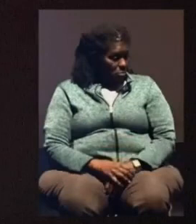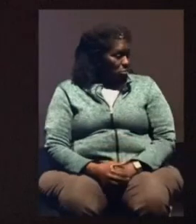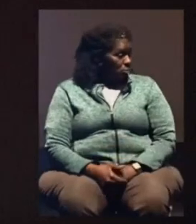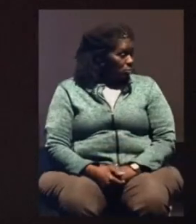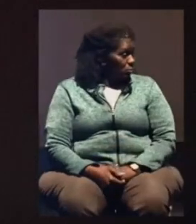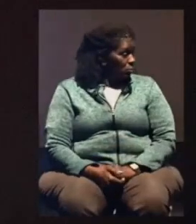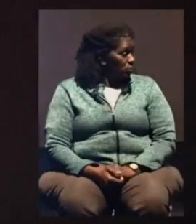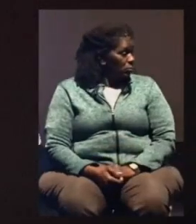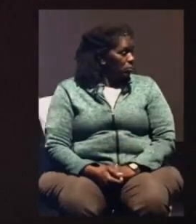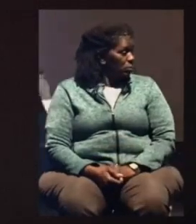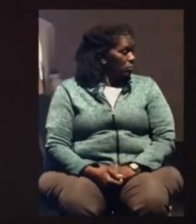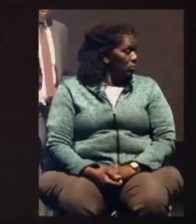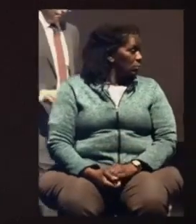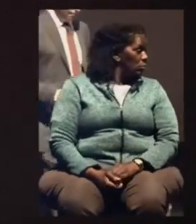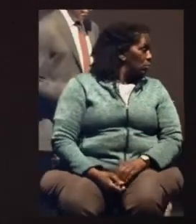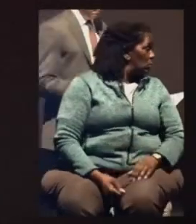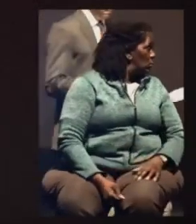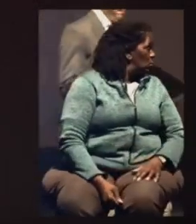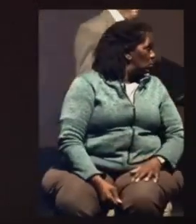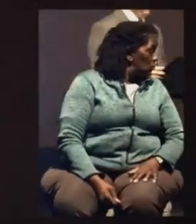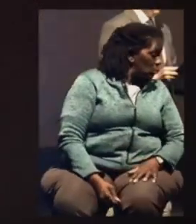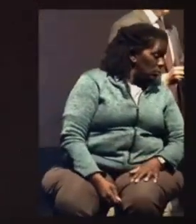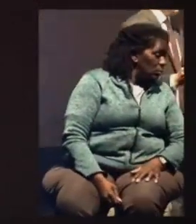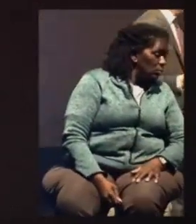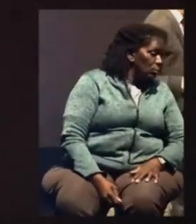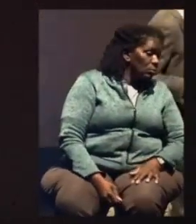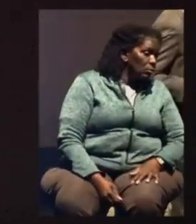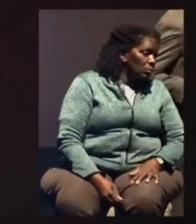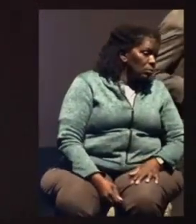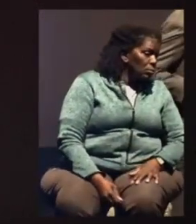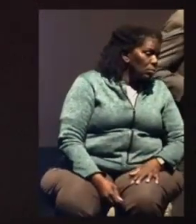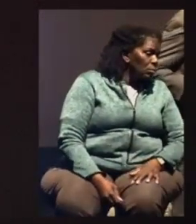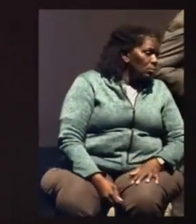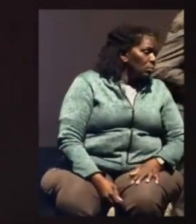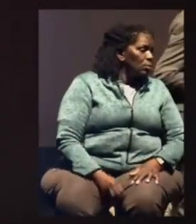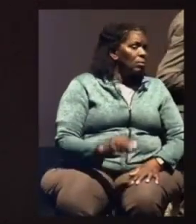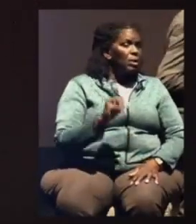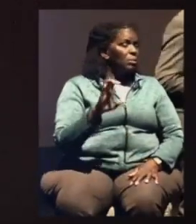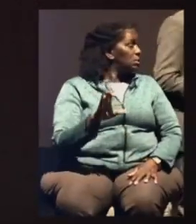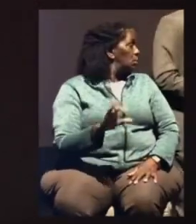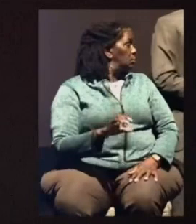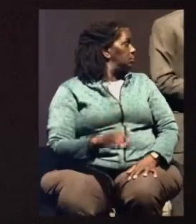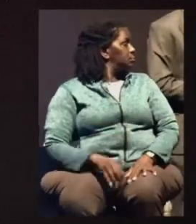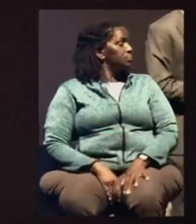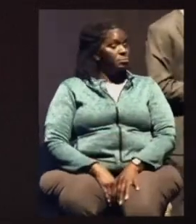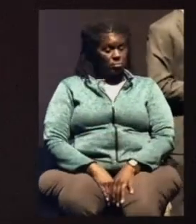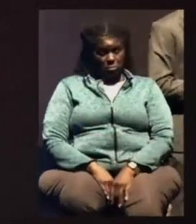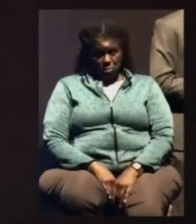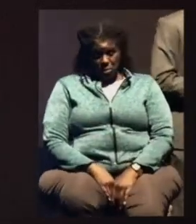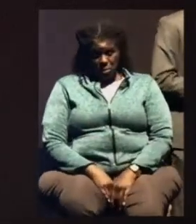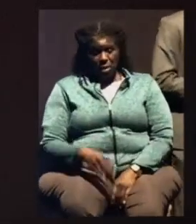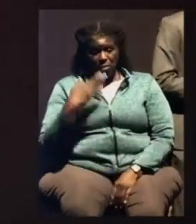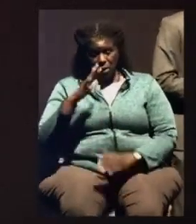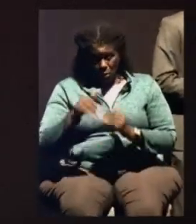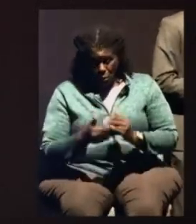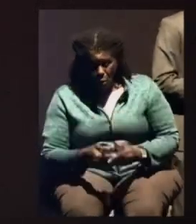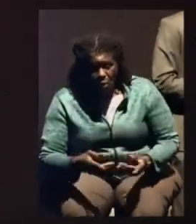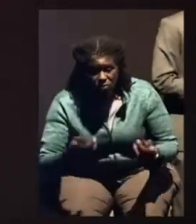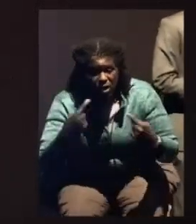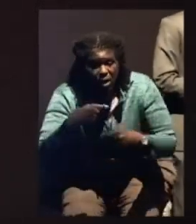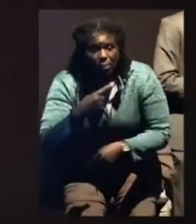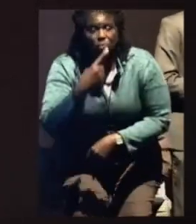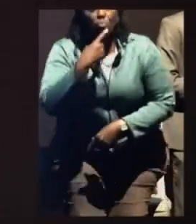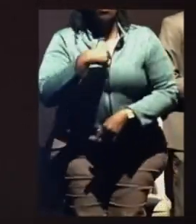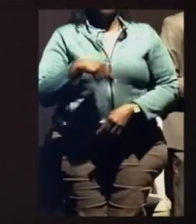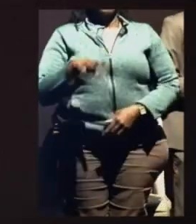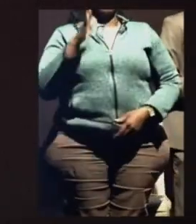And we will all stay here while Evan, our MC, comes out to see us out. Thank you all for coming to Red